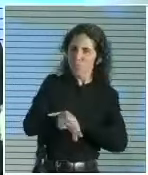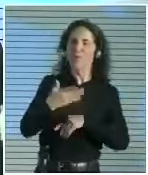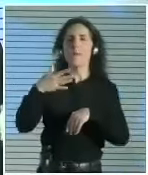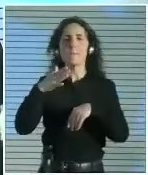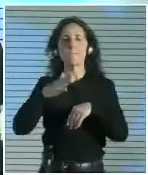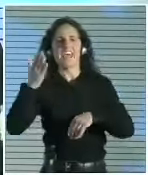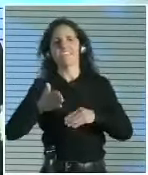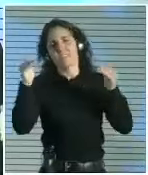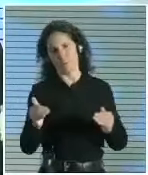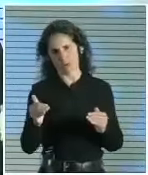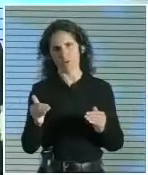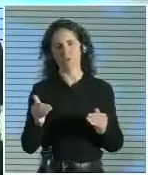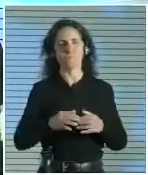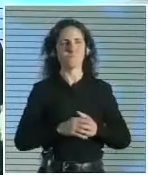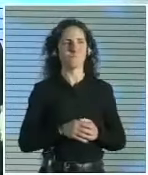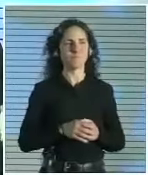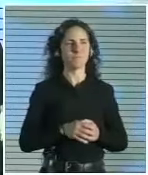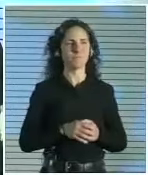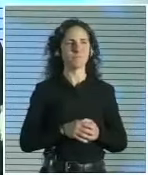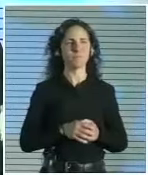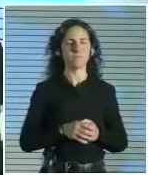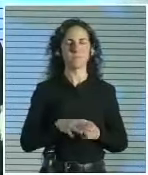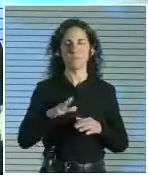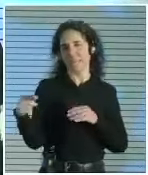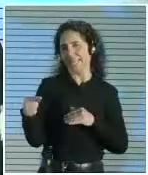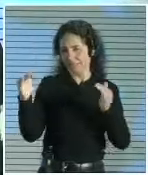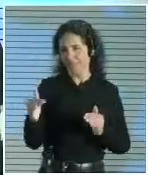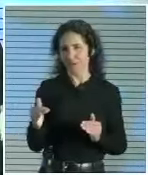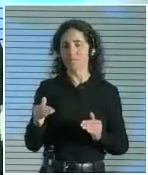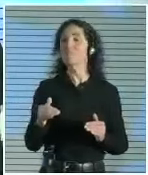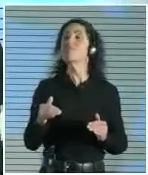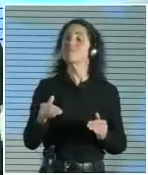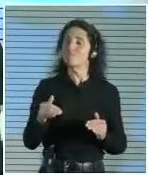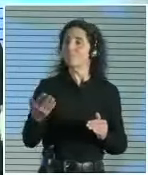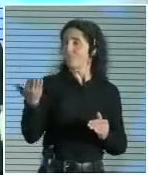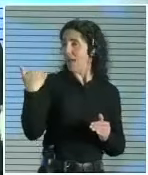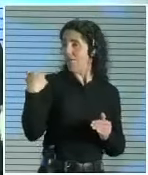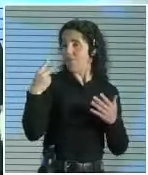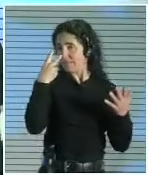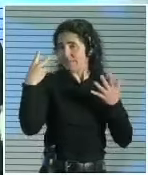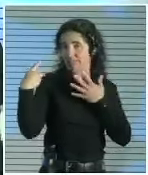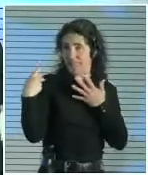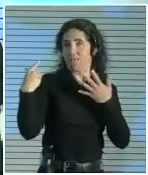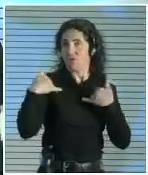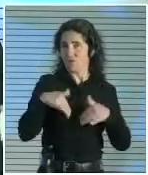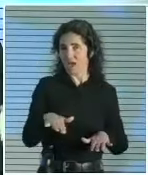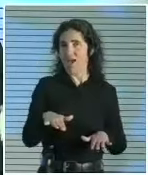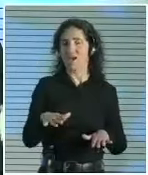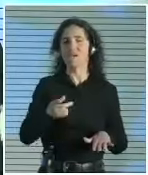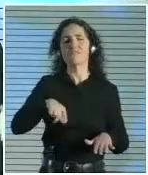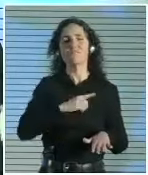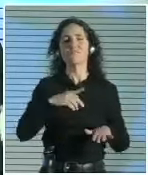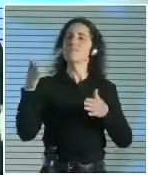So we invited together, it was 7 years ago, we invited together with